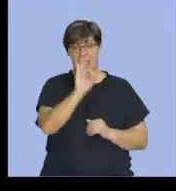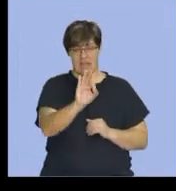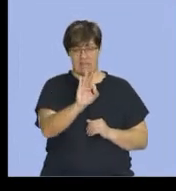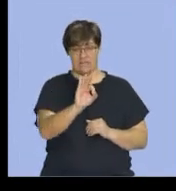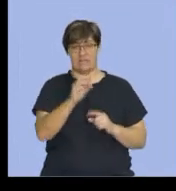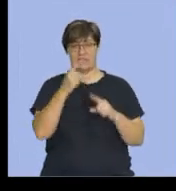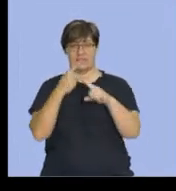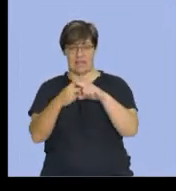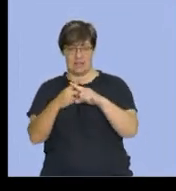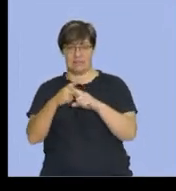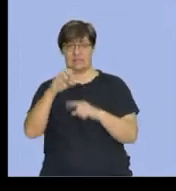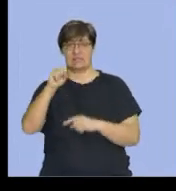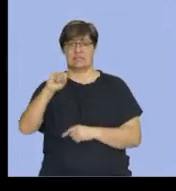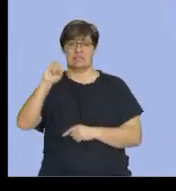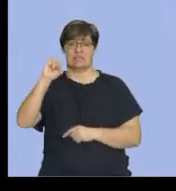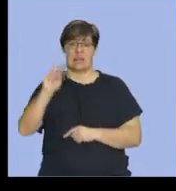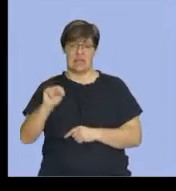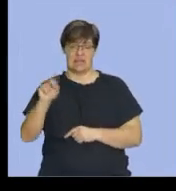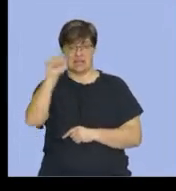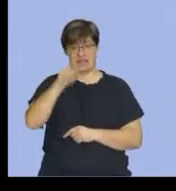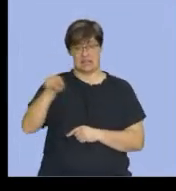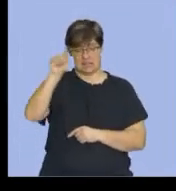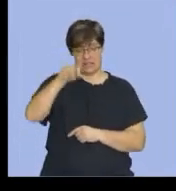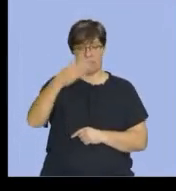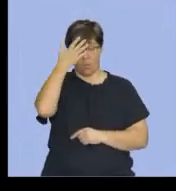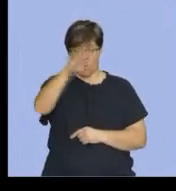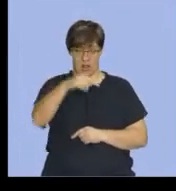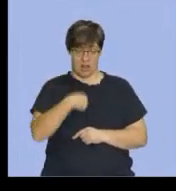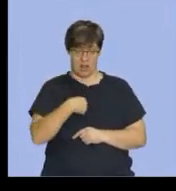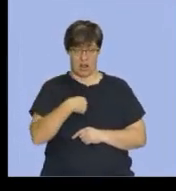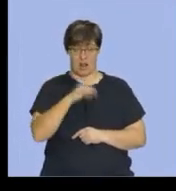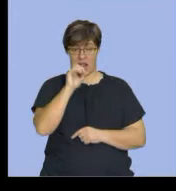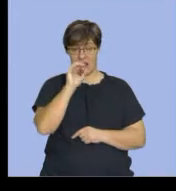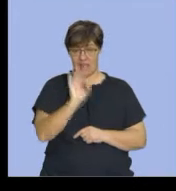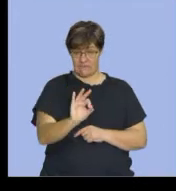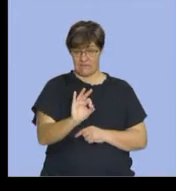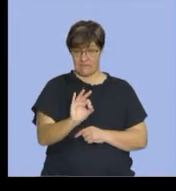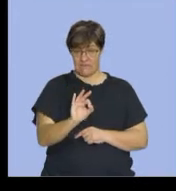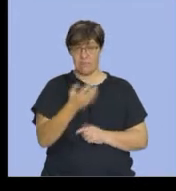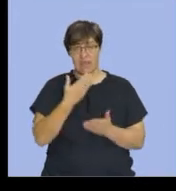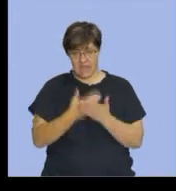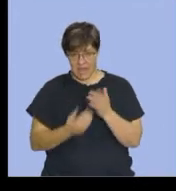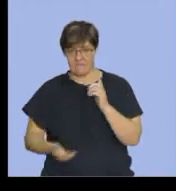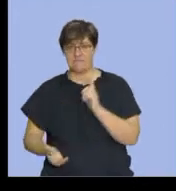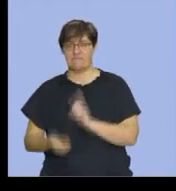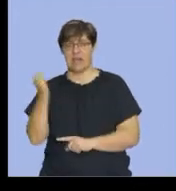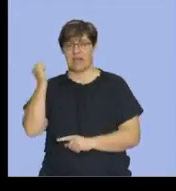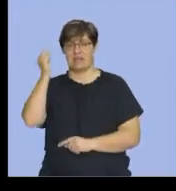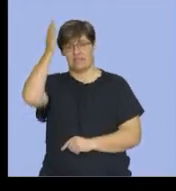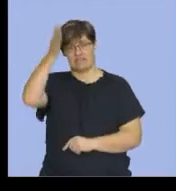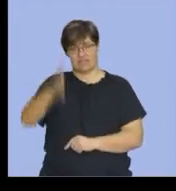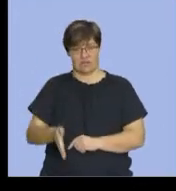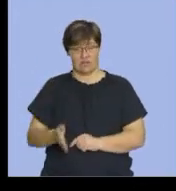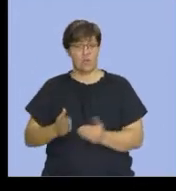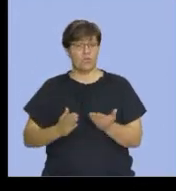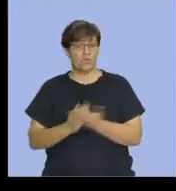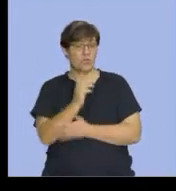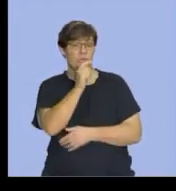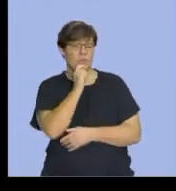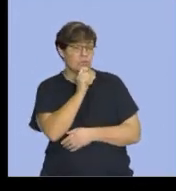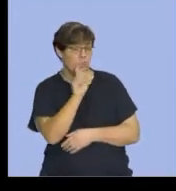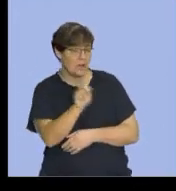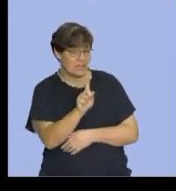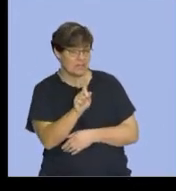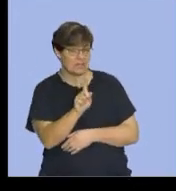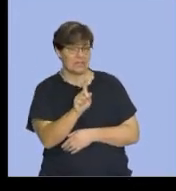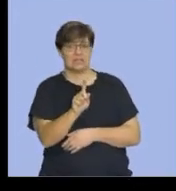times sine theta. So if I know F, I can find the vertical by using